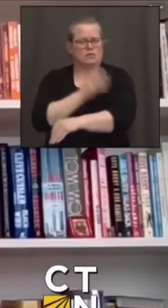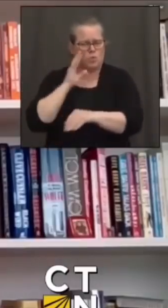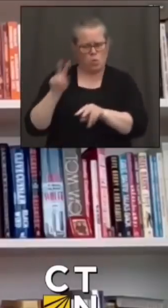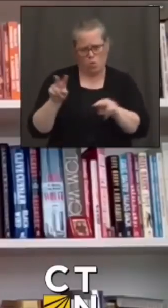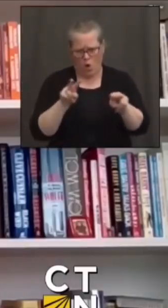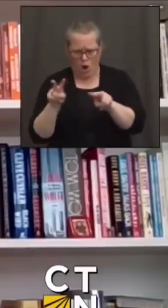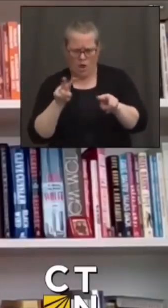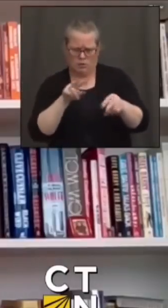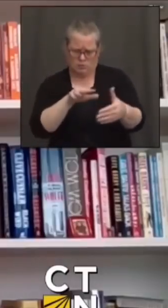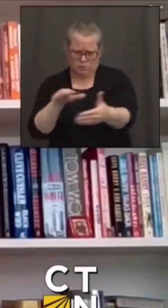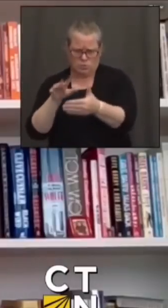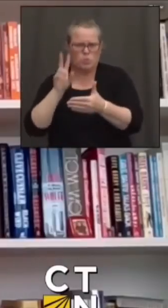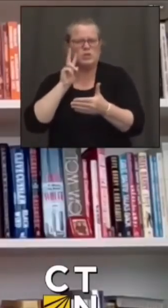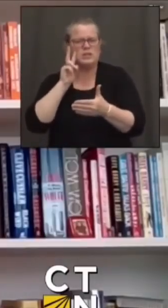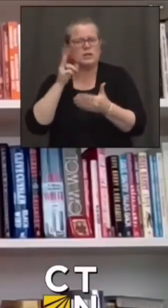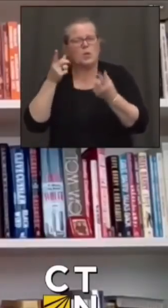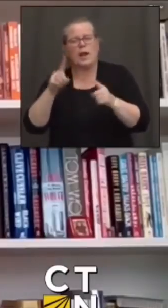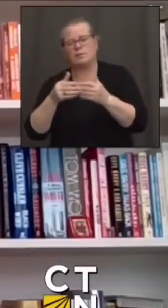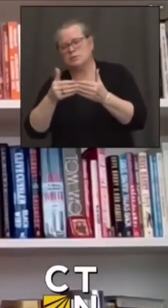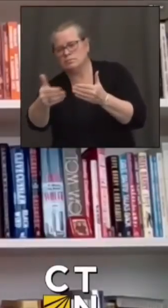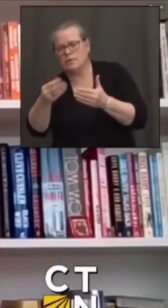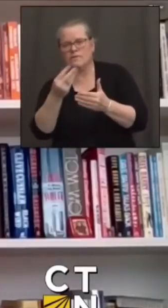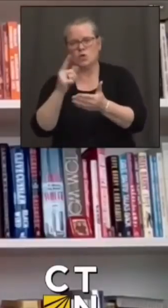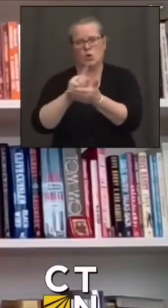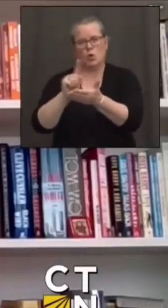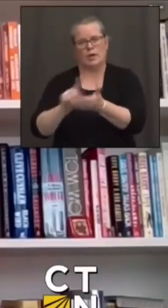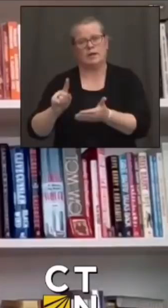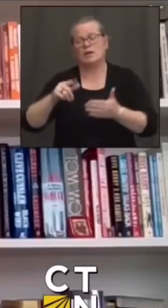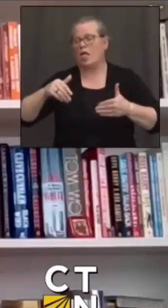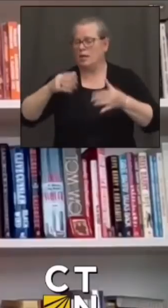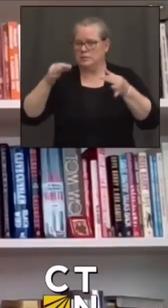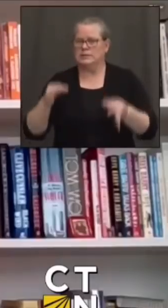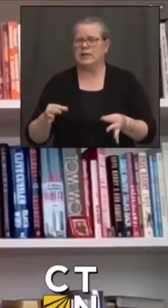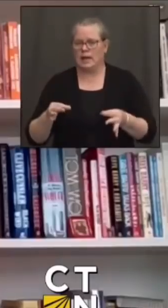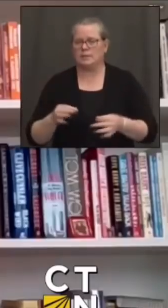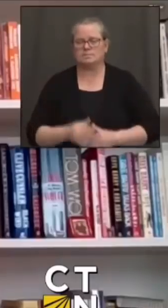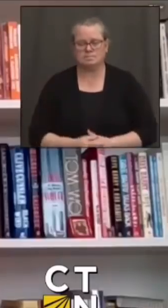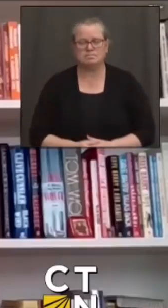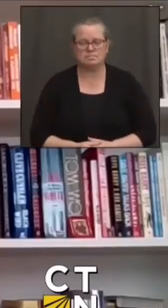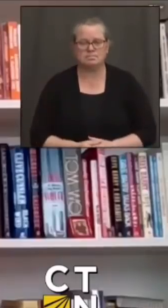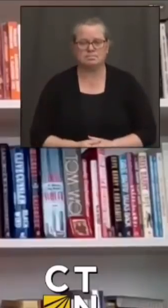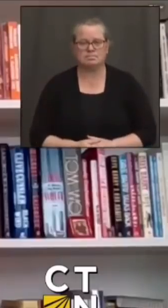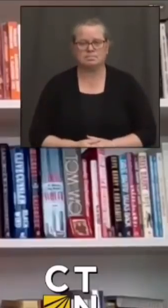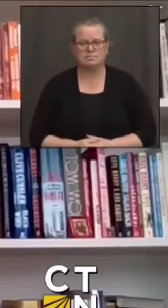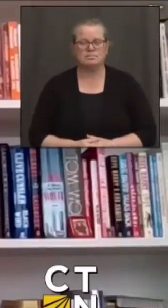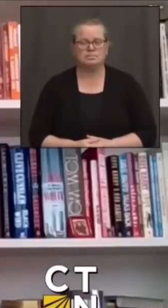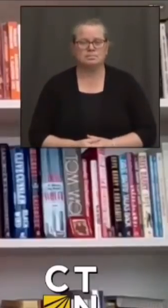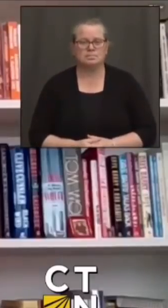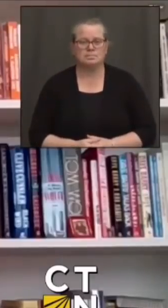where things are in a few weeks before we'll be able to have specific guidance for the fall.